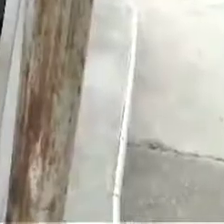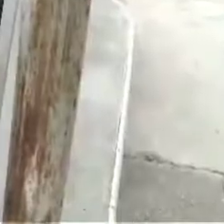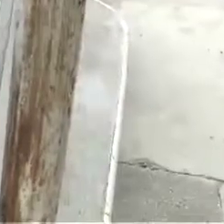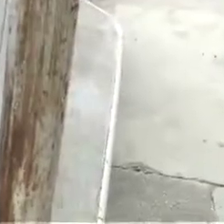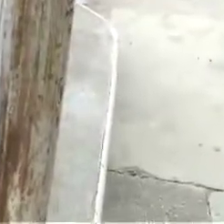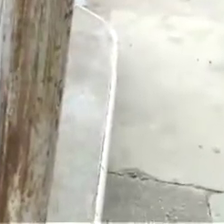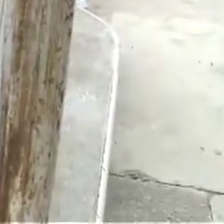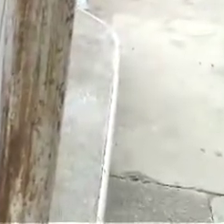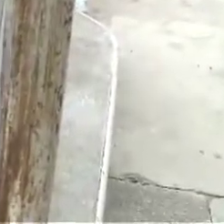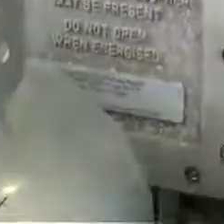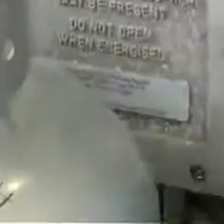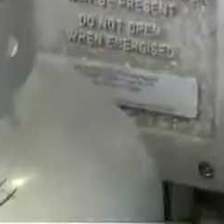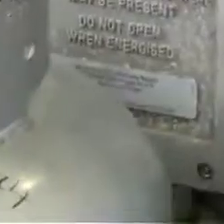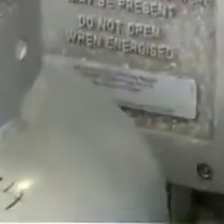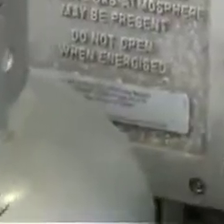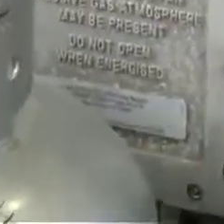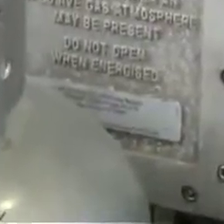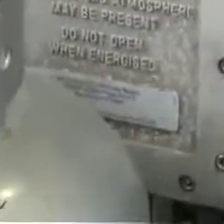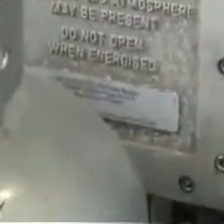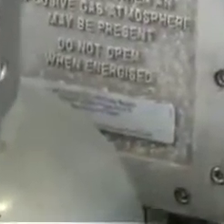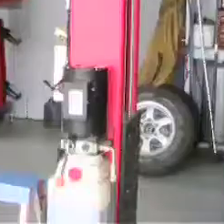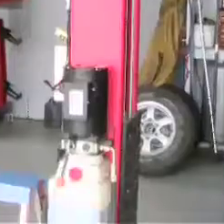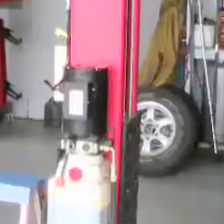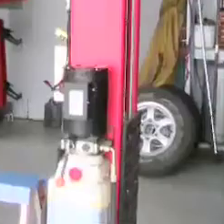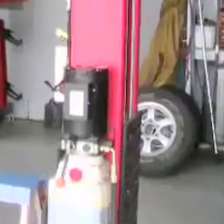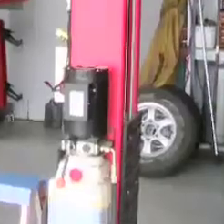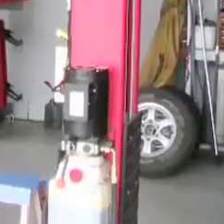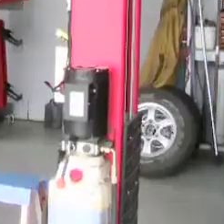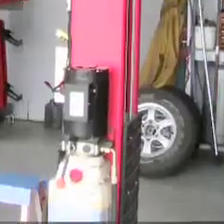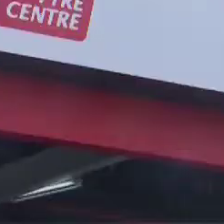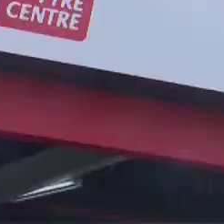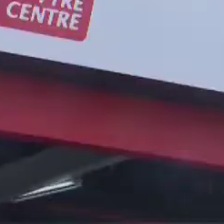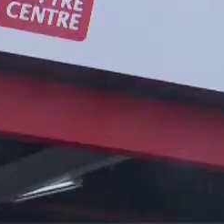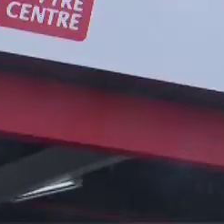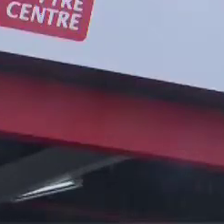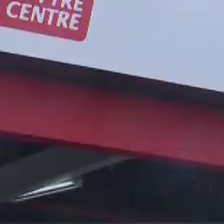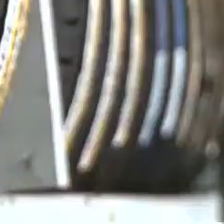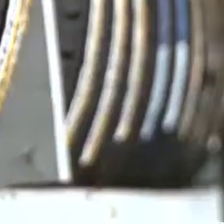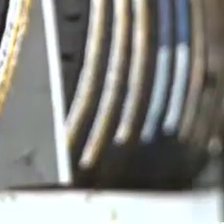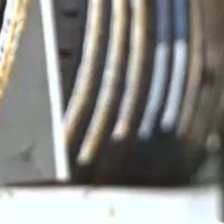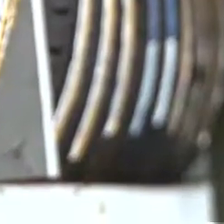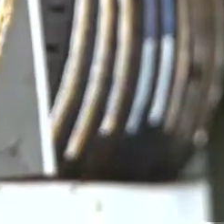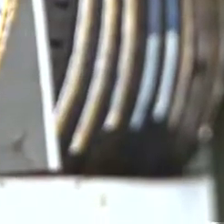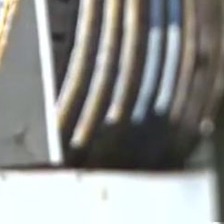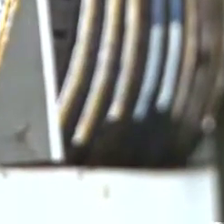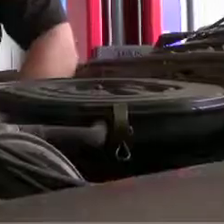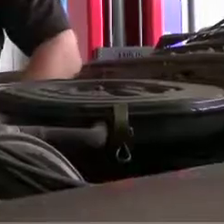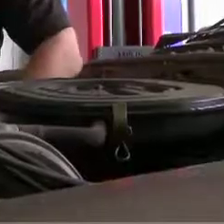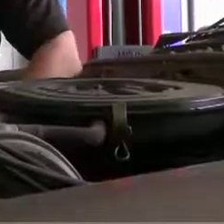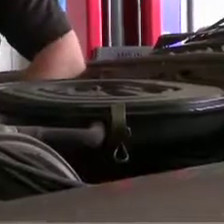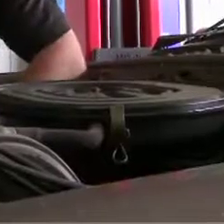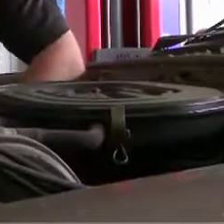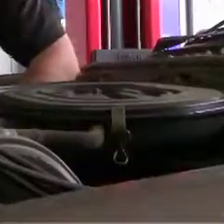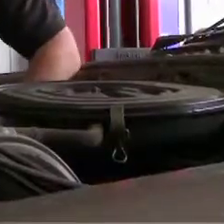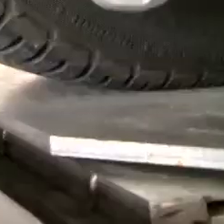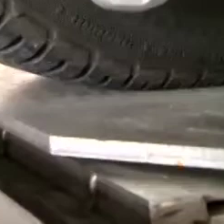also offer great value on our LPG bottle fills. We have a full workshop and Bridgestone Tyre Centre. Our mechanics and tyre technicians will